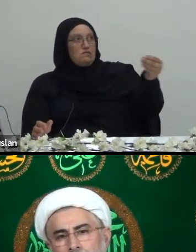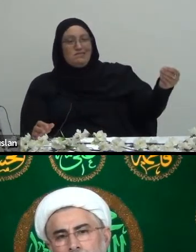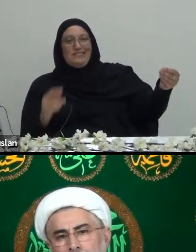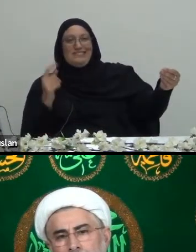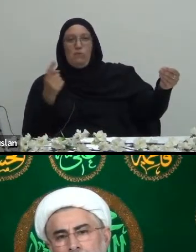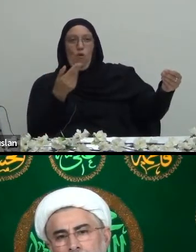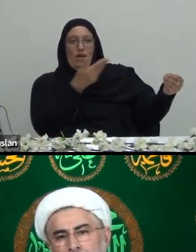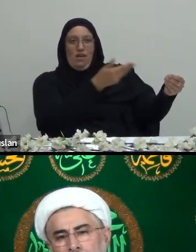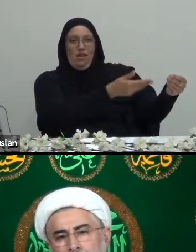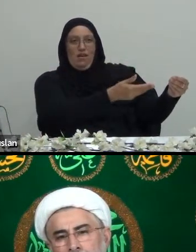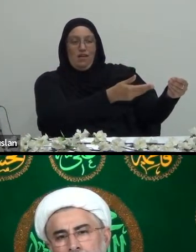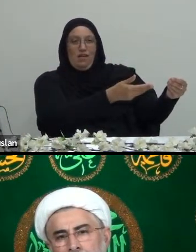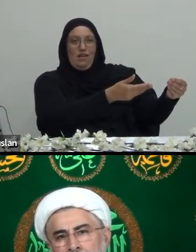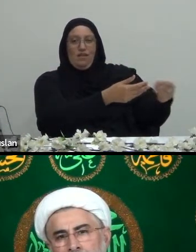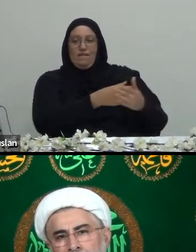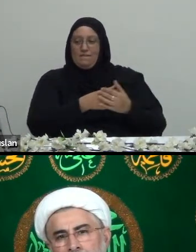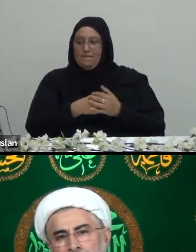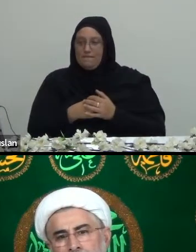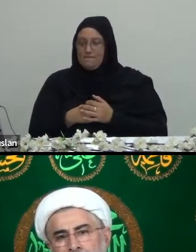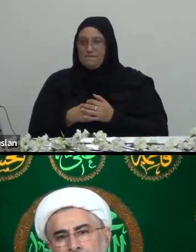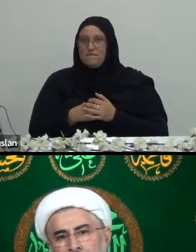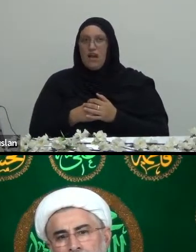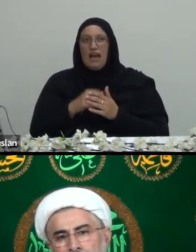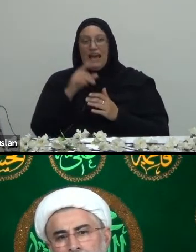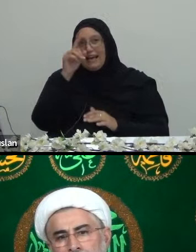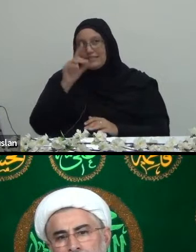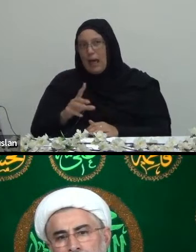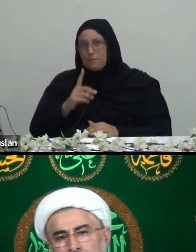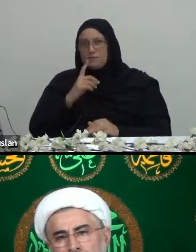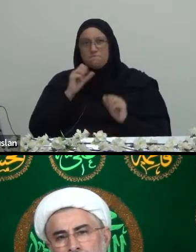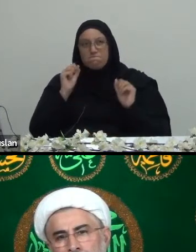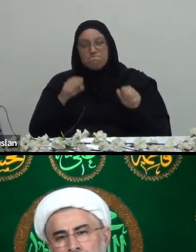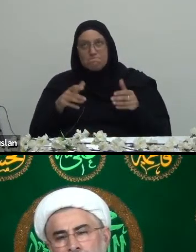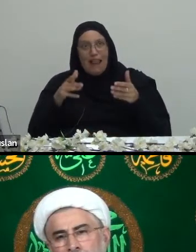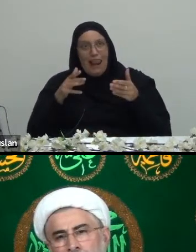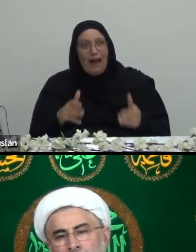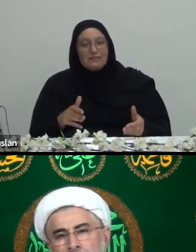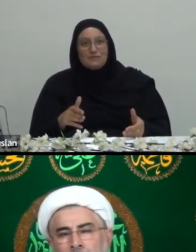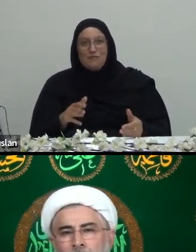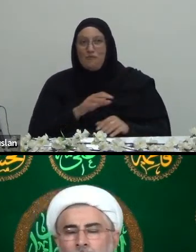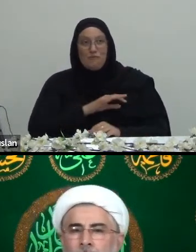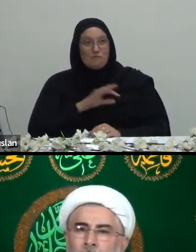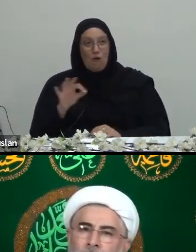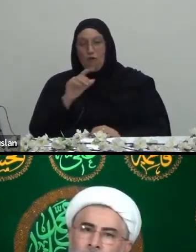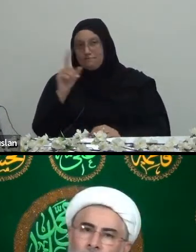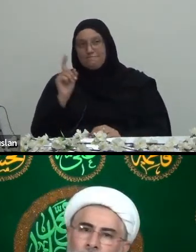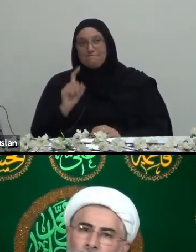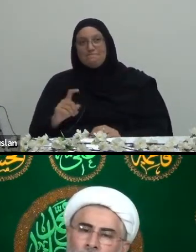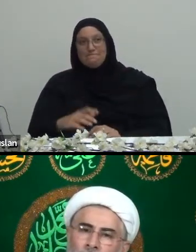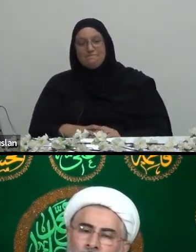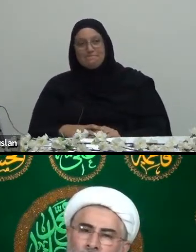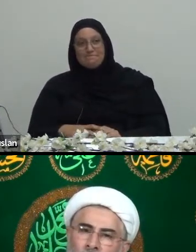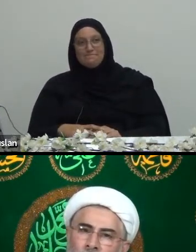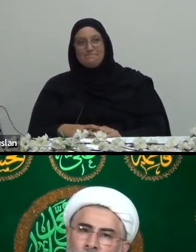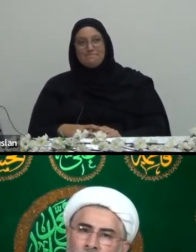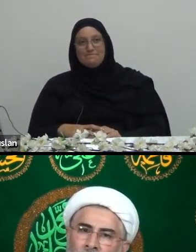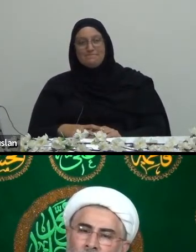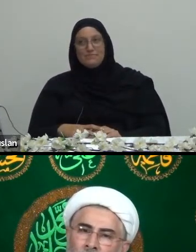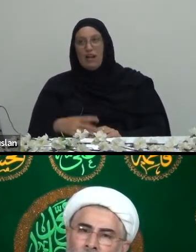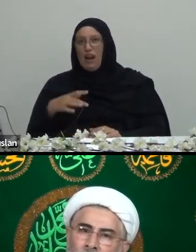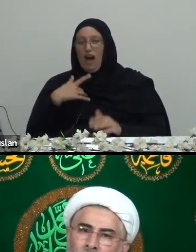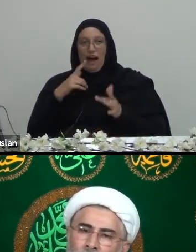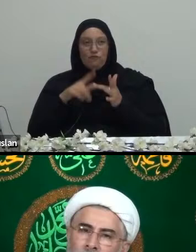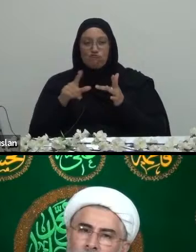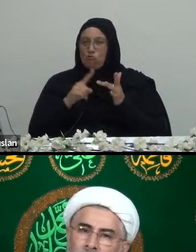that we're not necessarily allowed to have, or are there any rules regarding life insurance that we need to